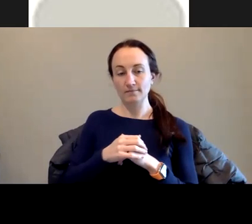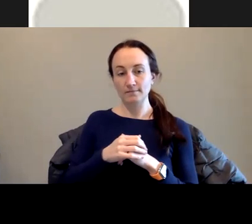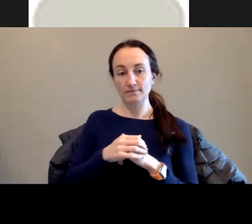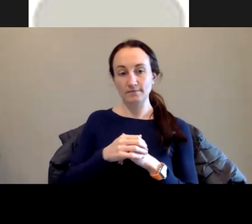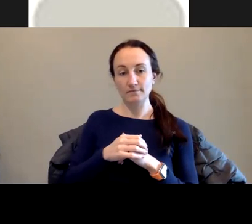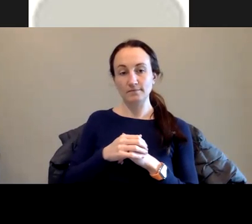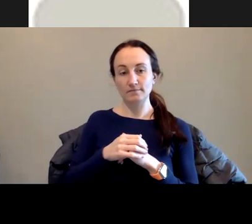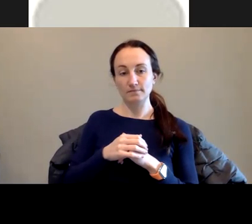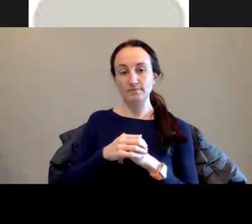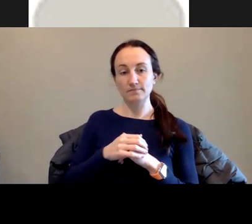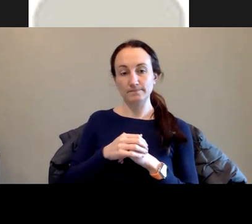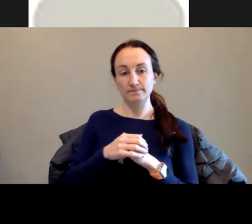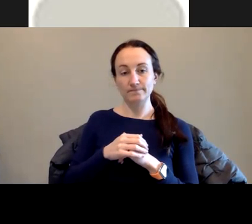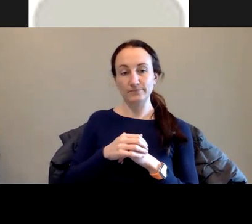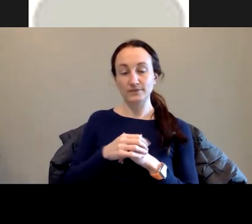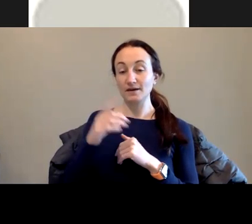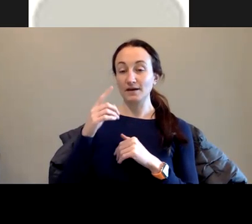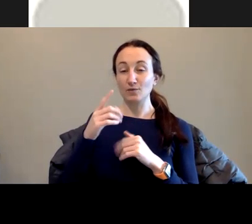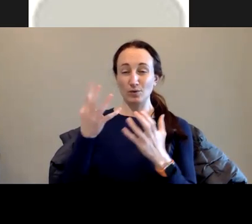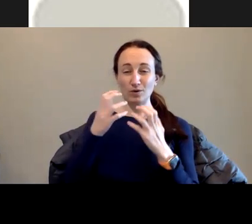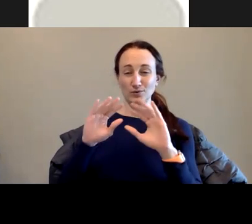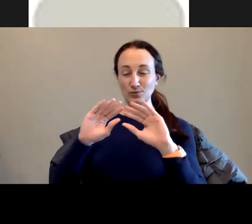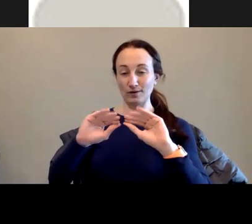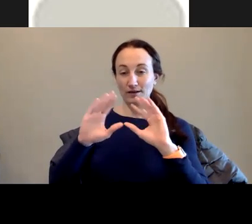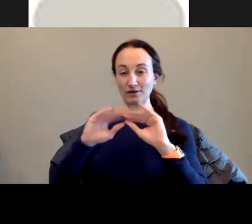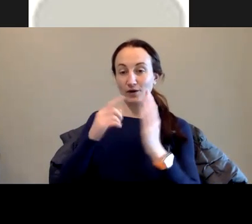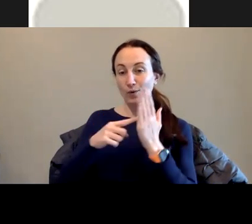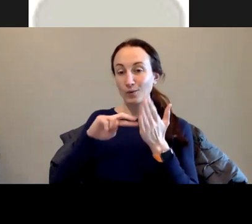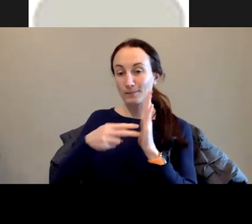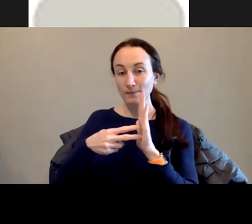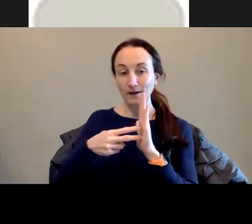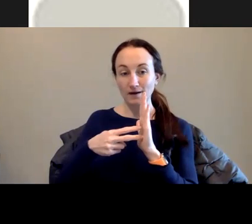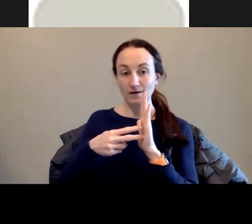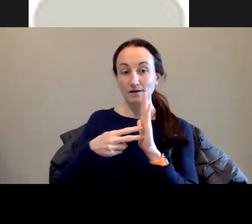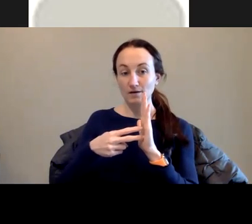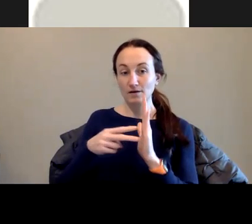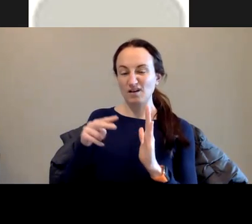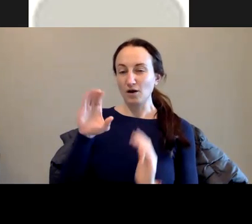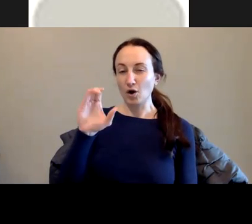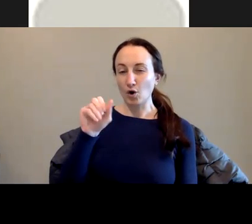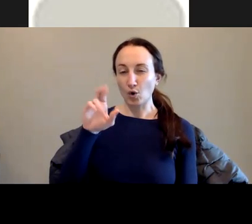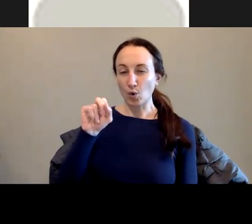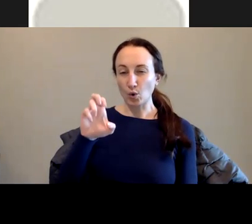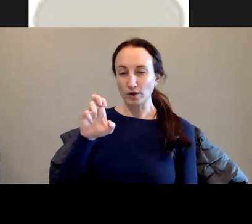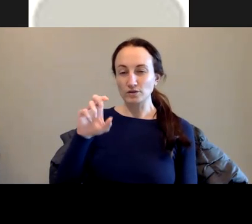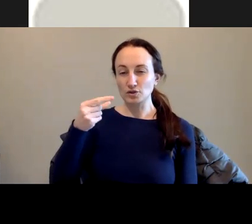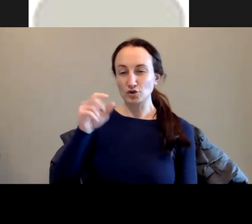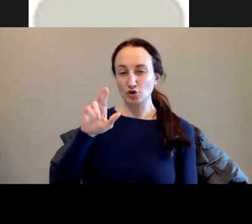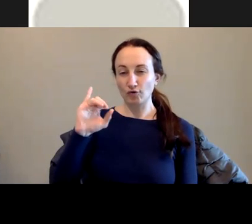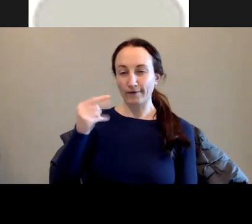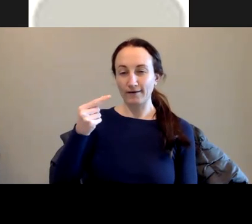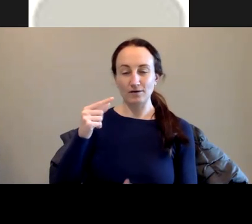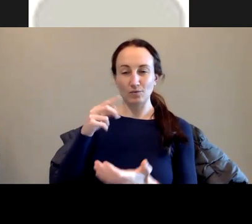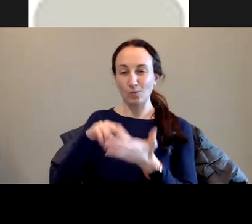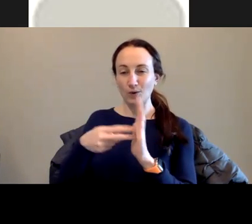Just to clarify, right, what do I mean by the coarse? So what do we do with these coarsened